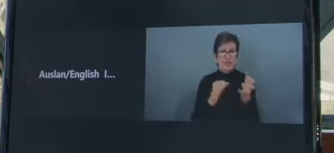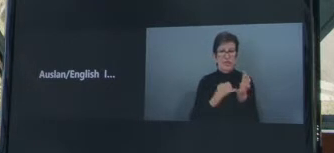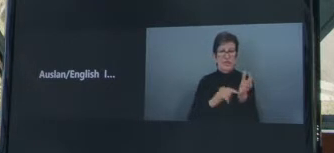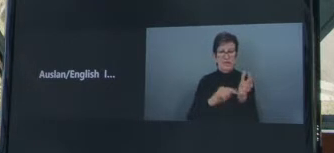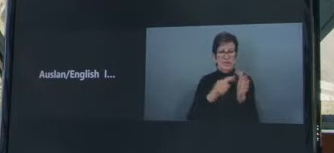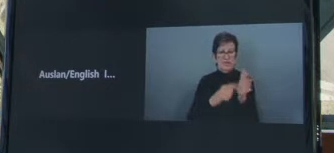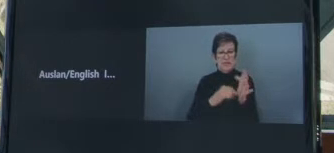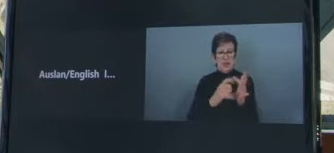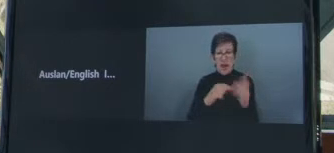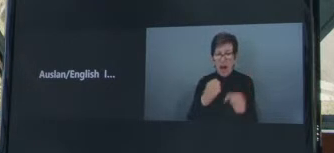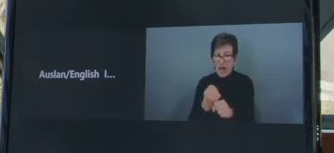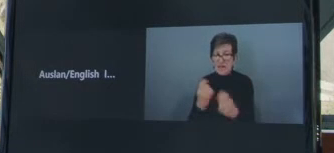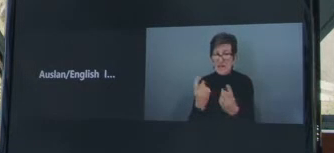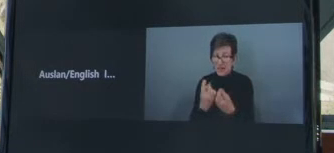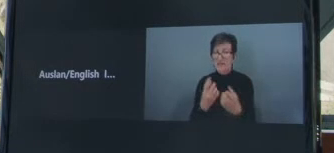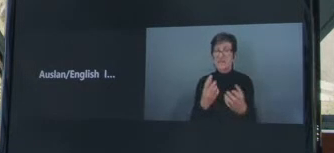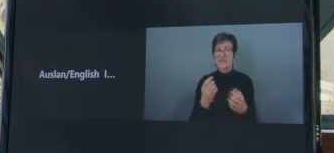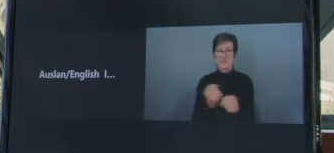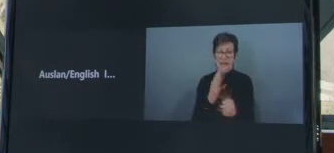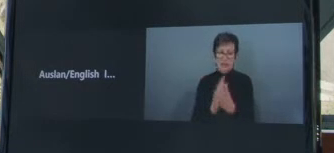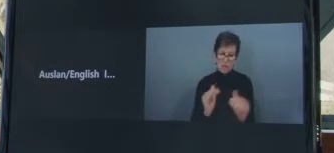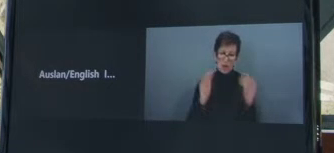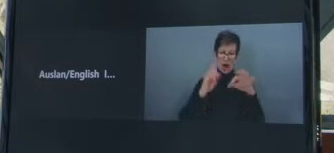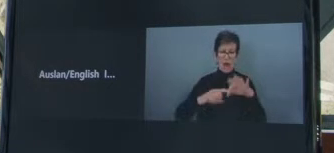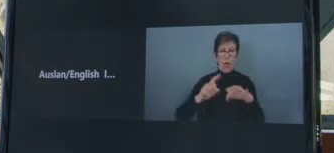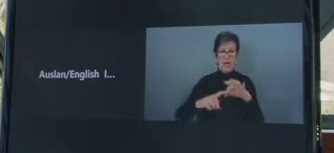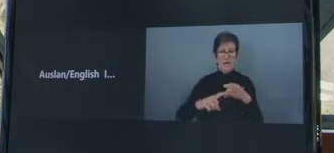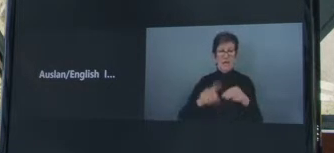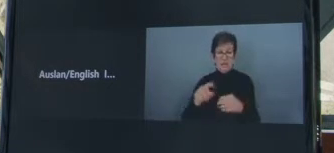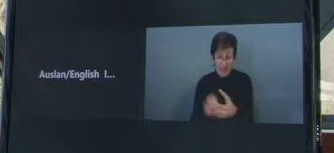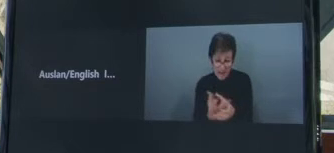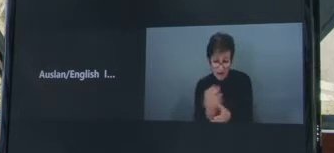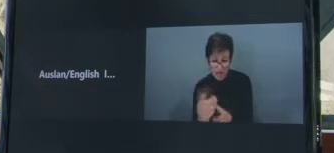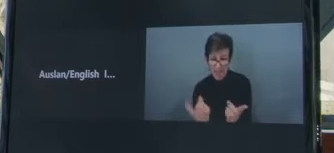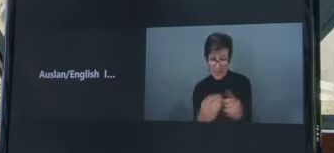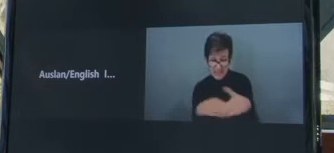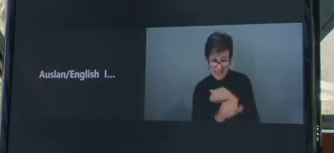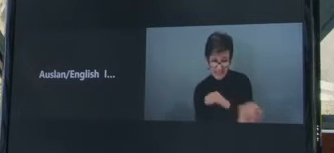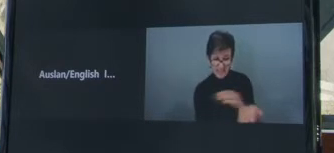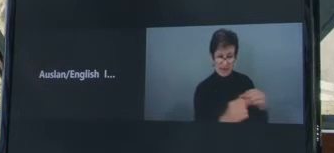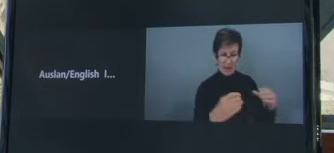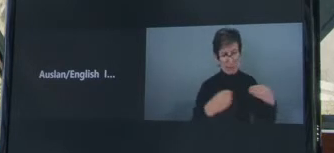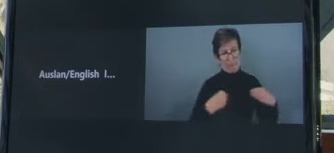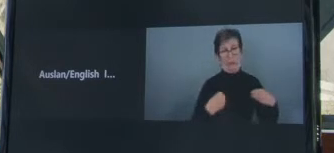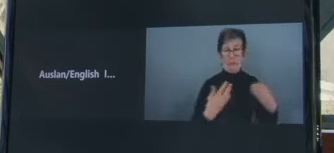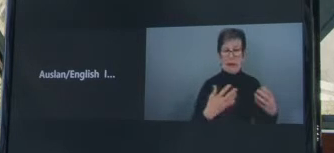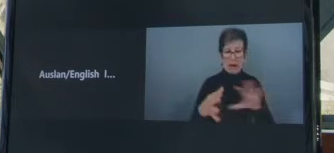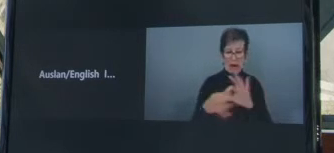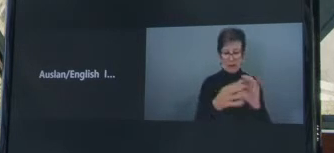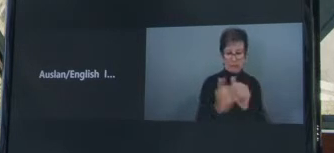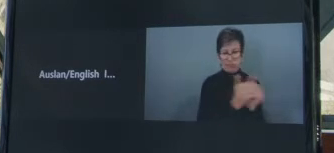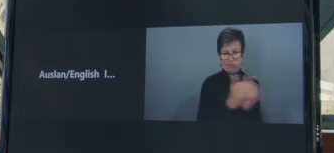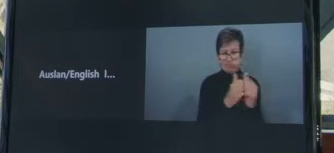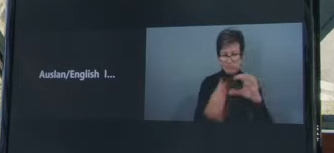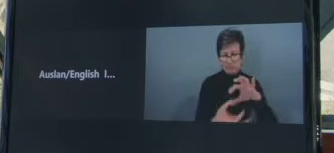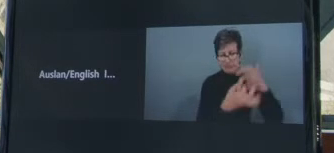product. And sort of they grow all of your materials in there, and that's what they did for us. And that's